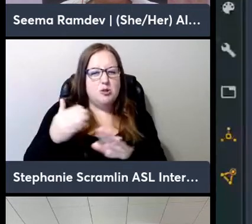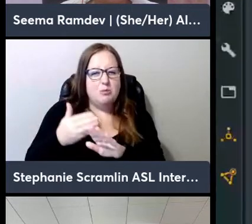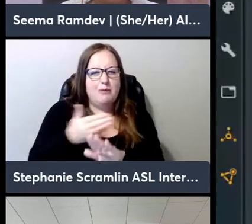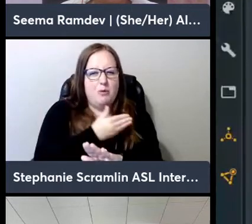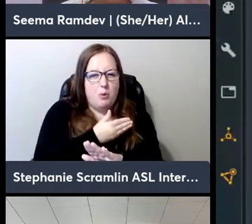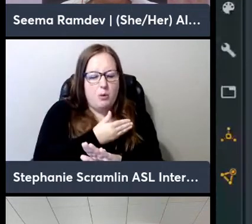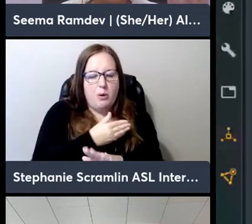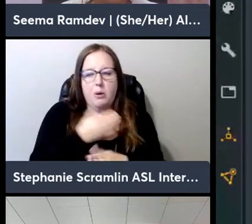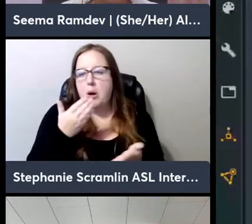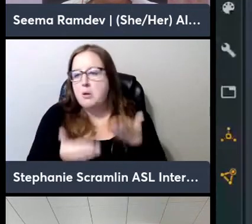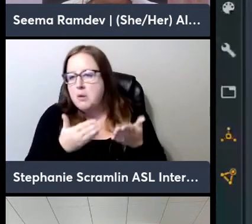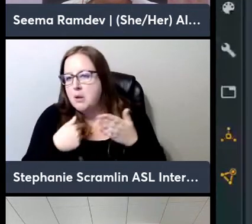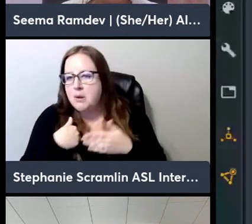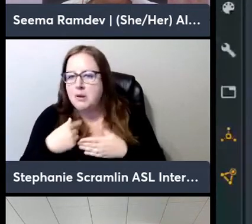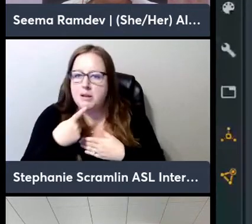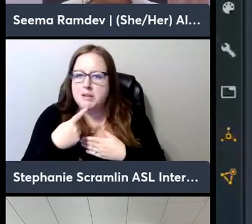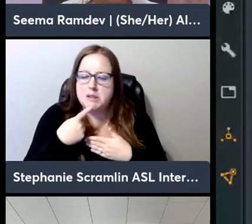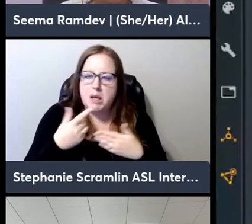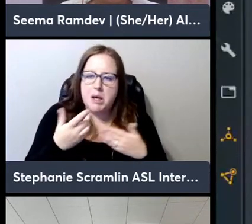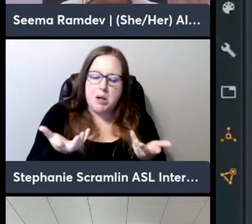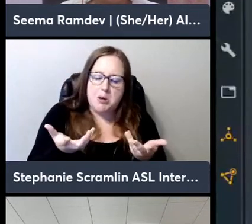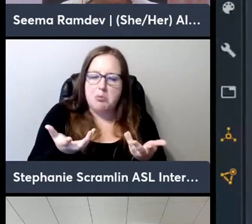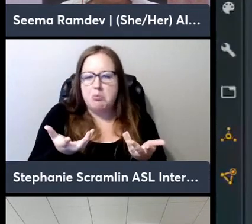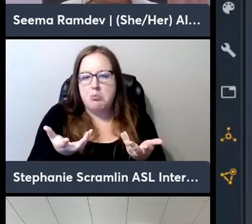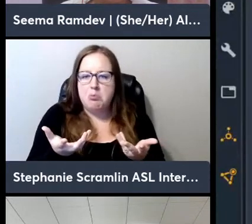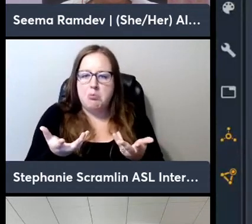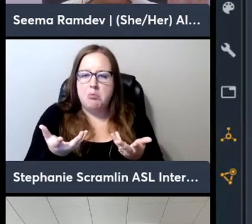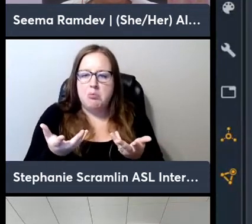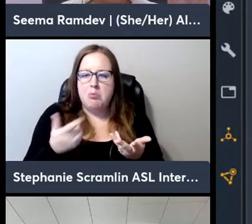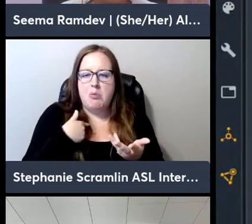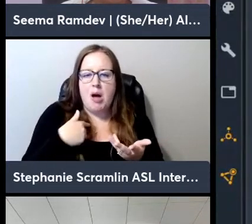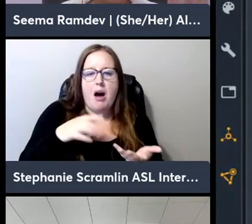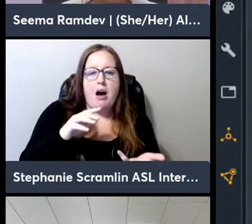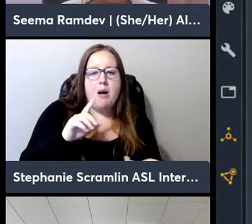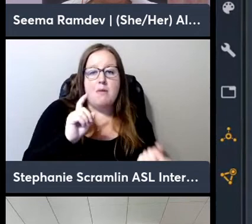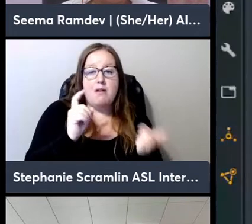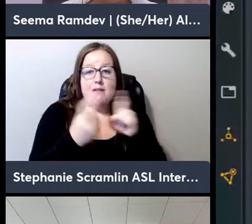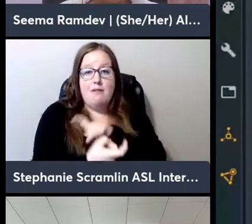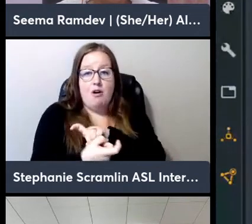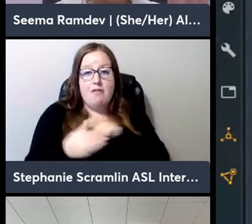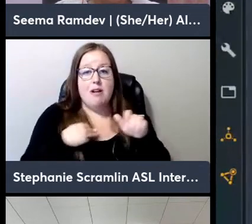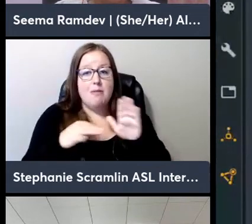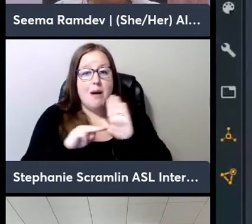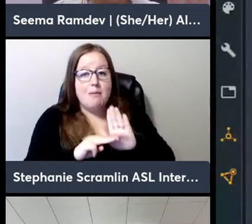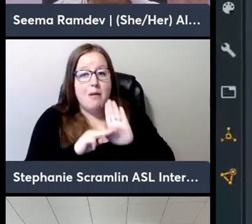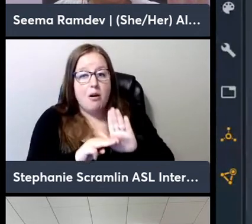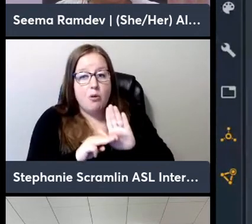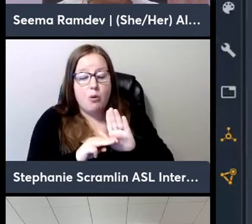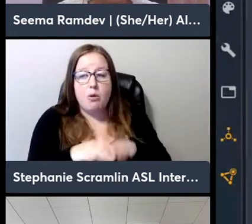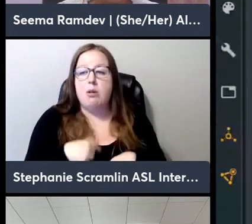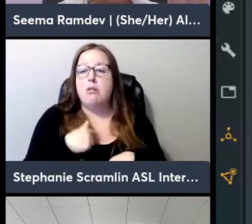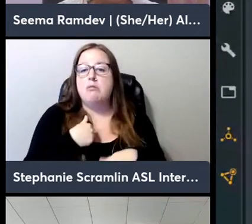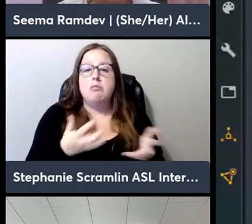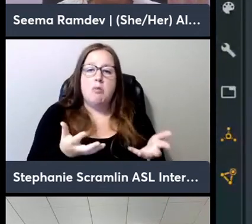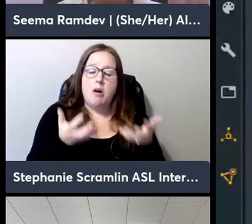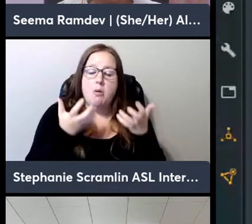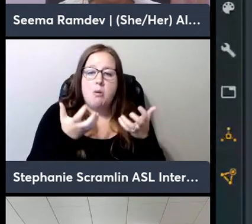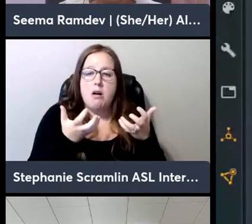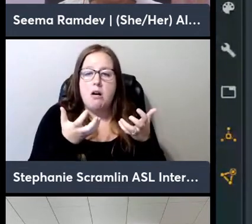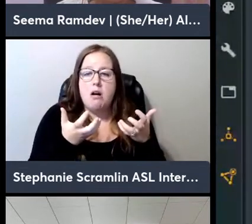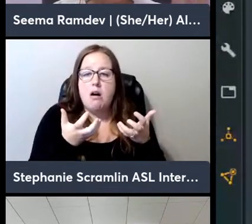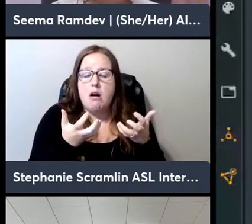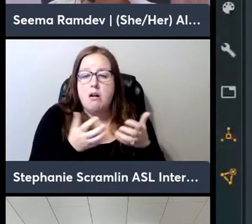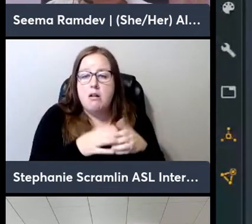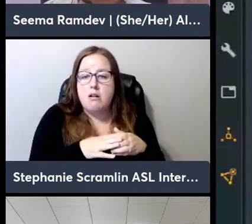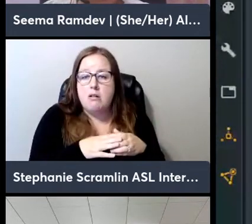to say, I'm evolving my model and I'm interested in